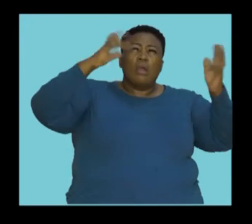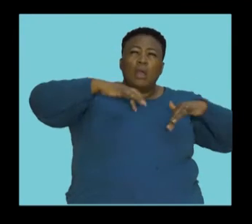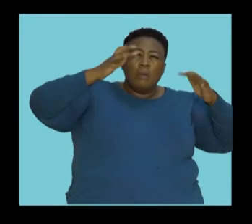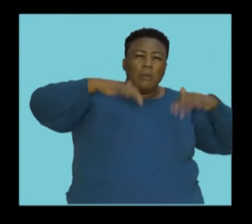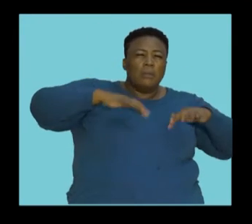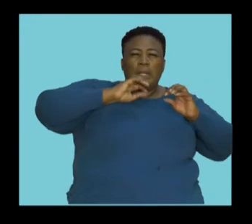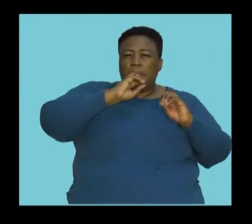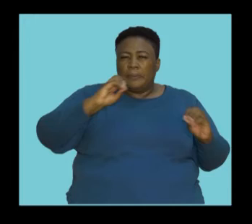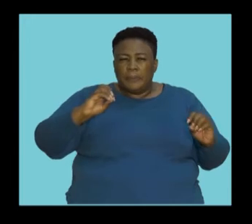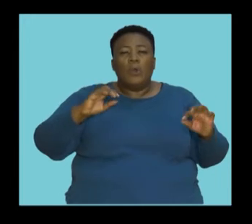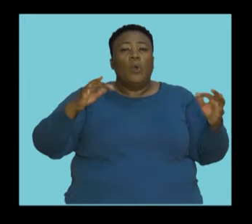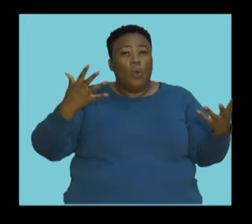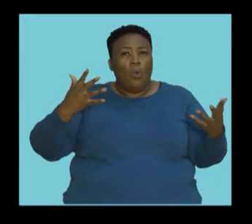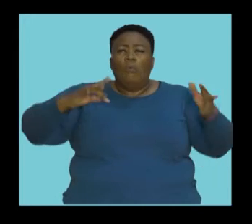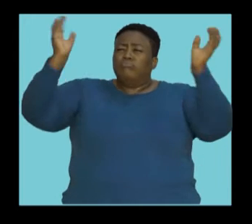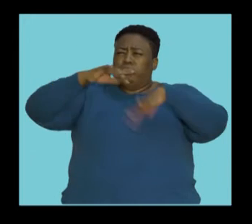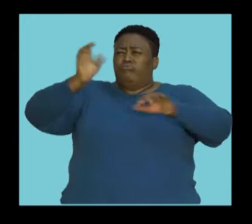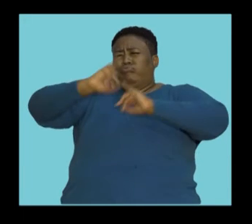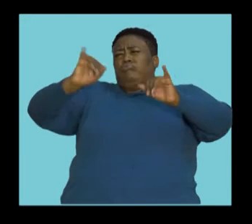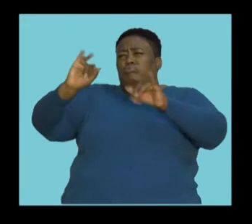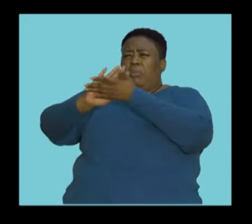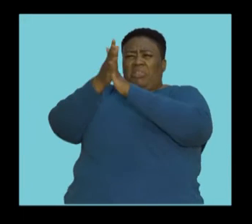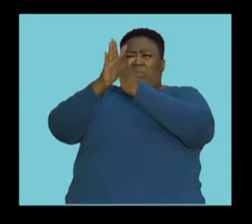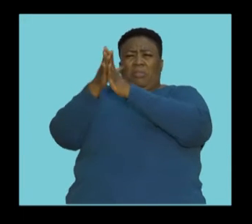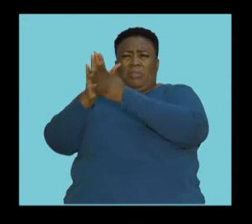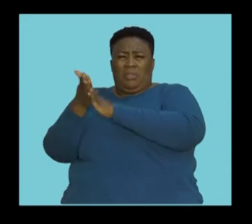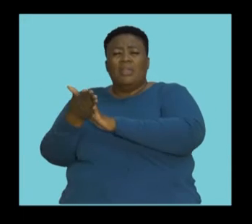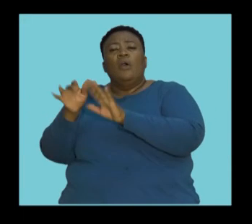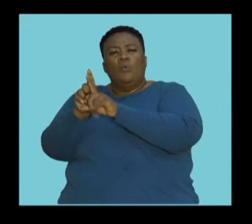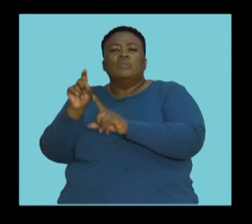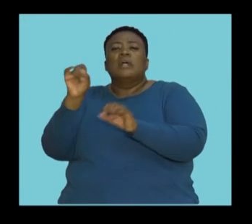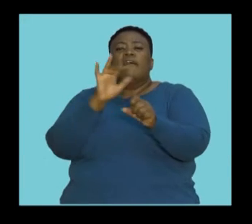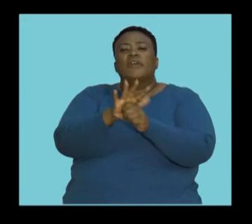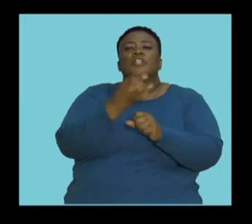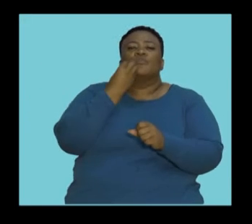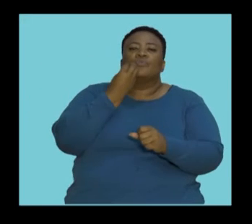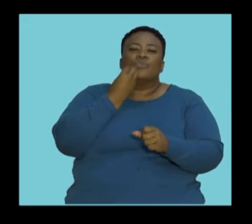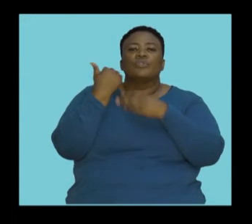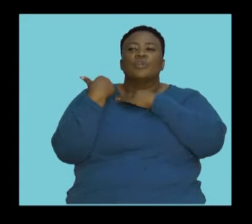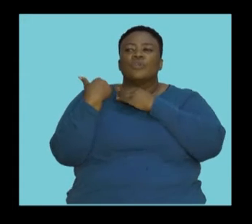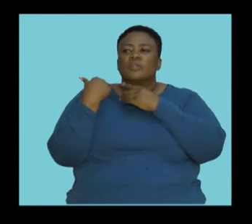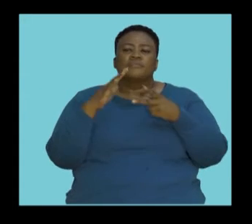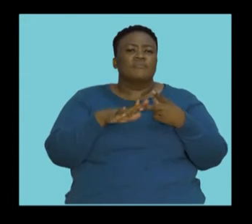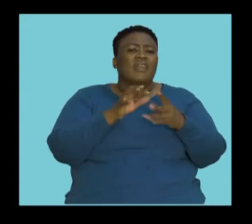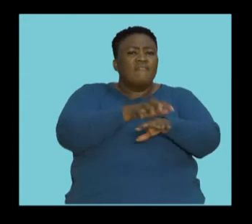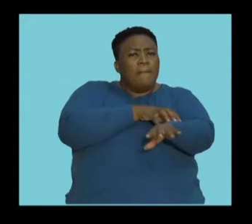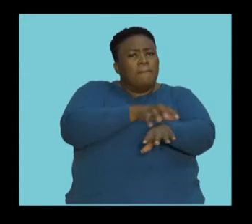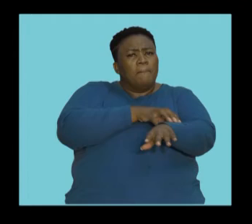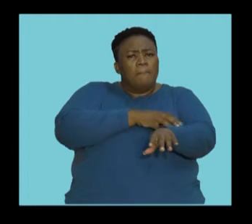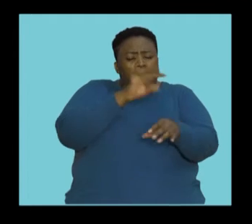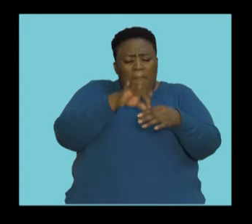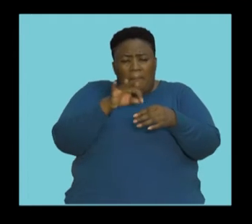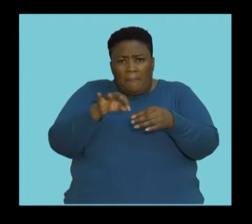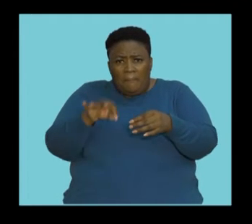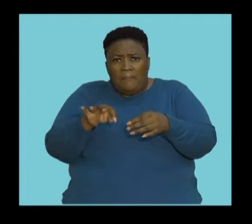floods as a result of climate change have affected food security. Farming practices in terms of how they